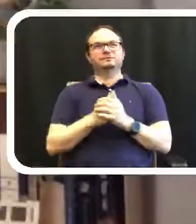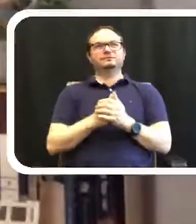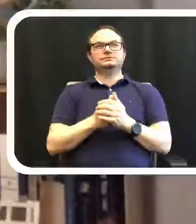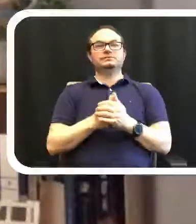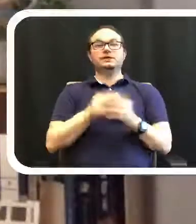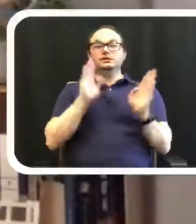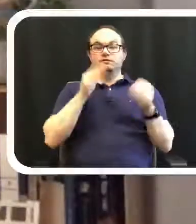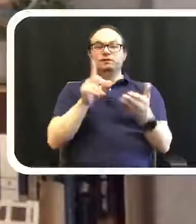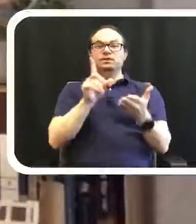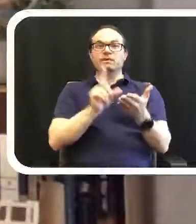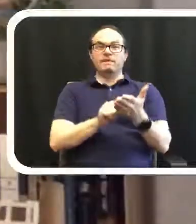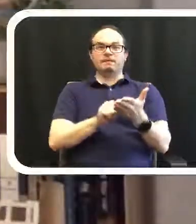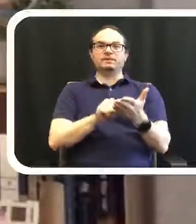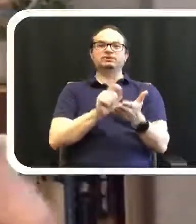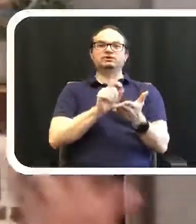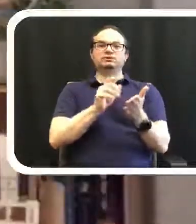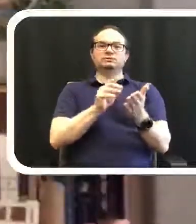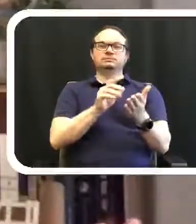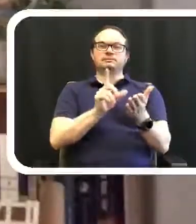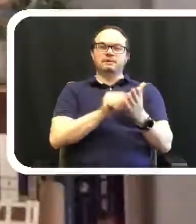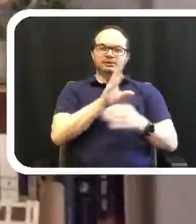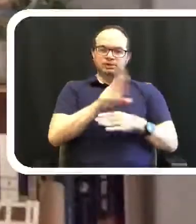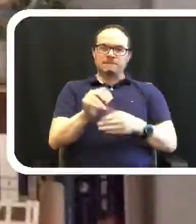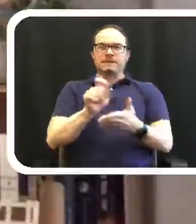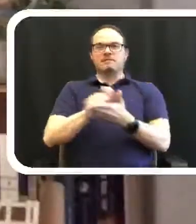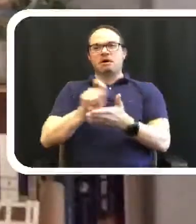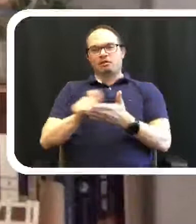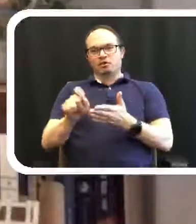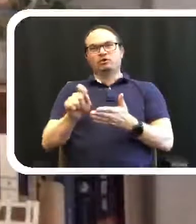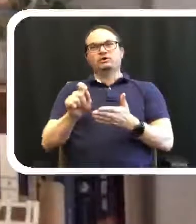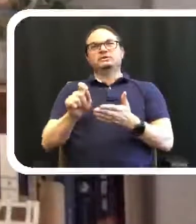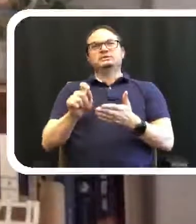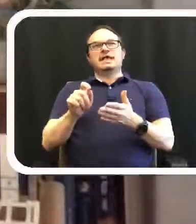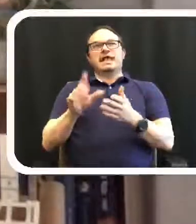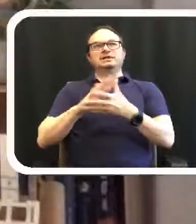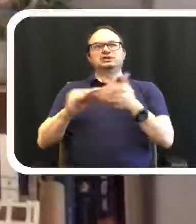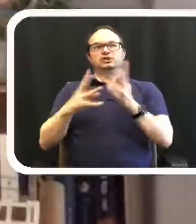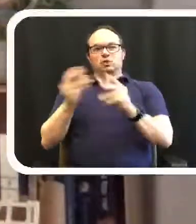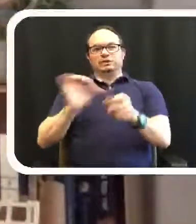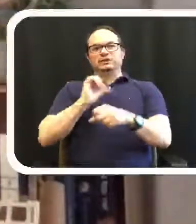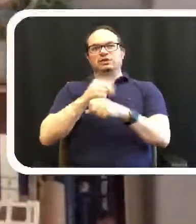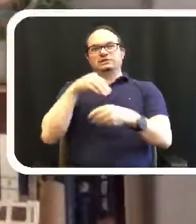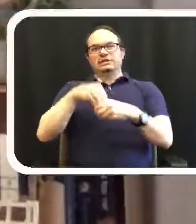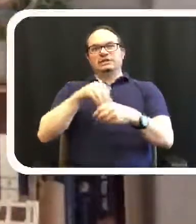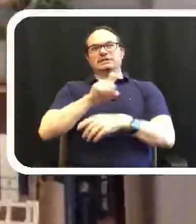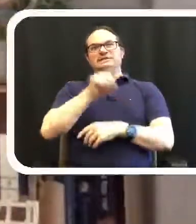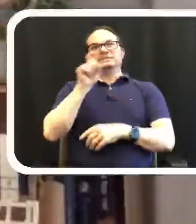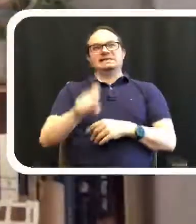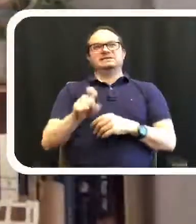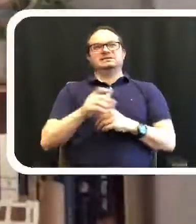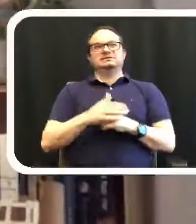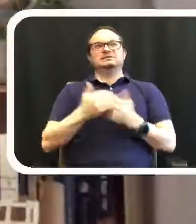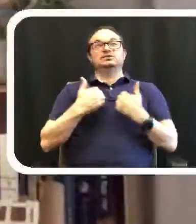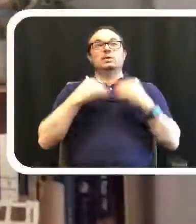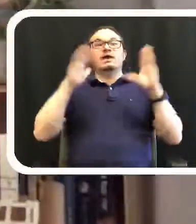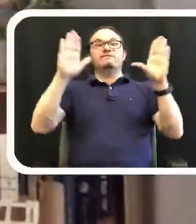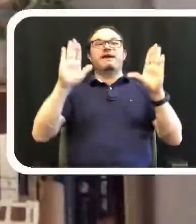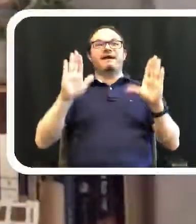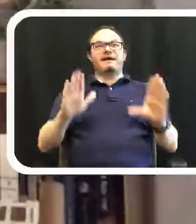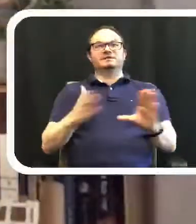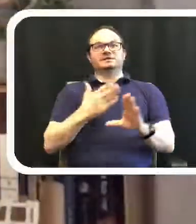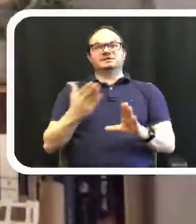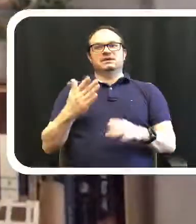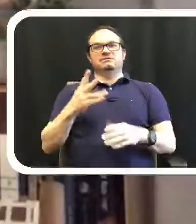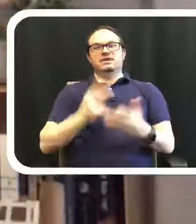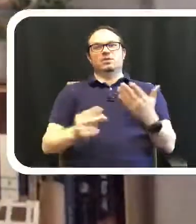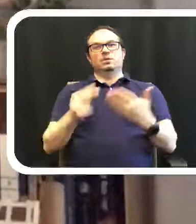publishers that are in Texas, authors that are in Texas, and books that are set in Texas. And so we have some excellent books that we'll be